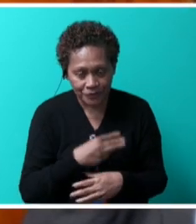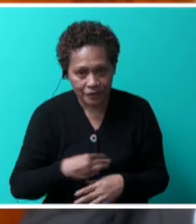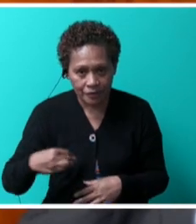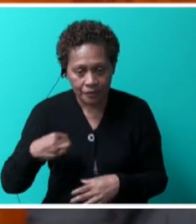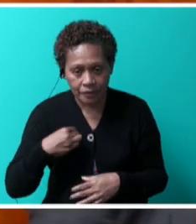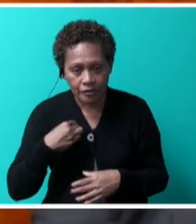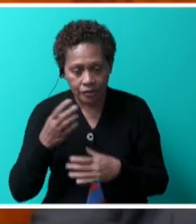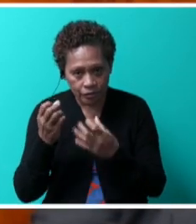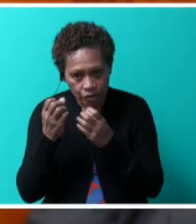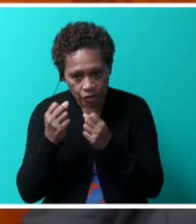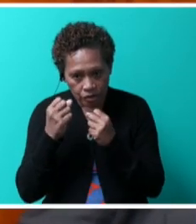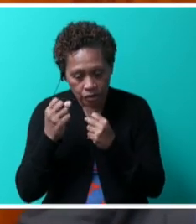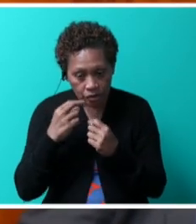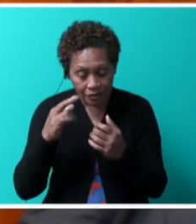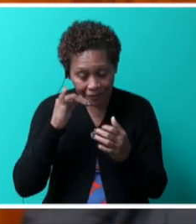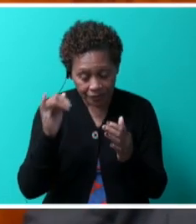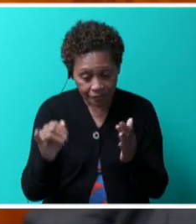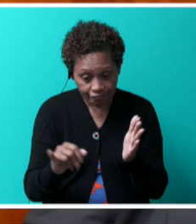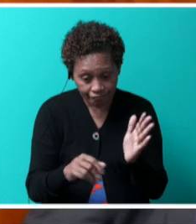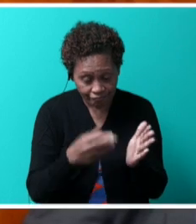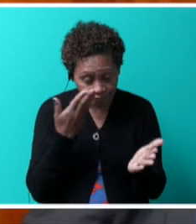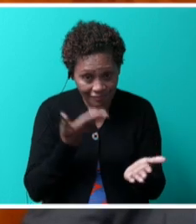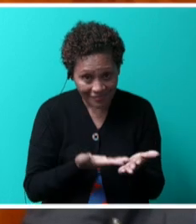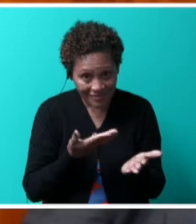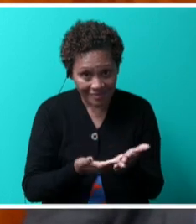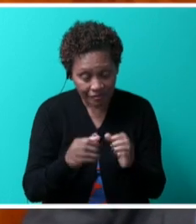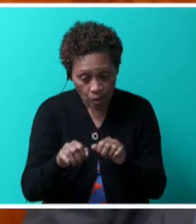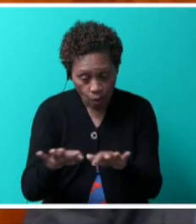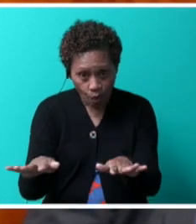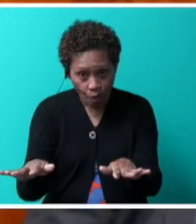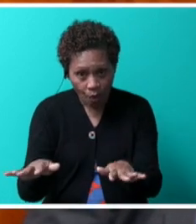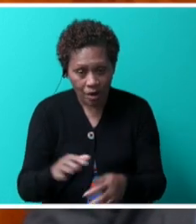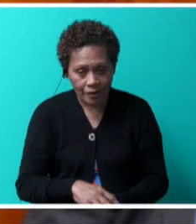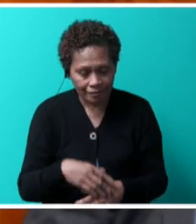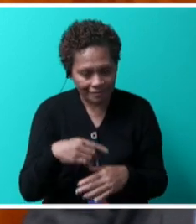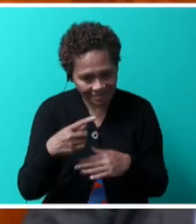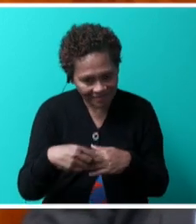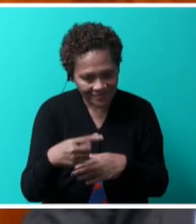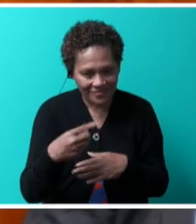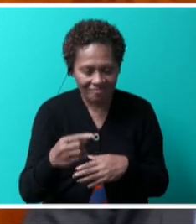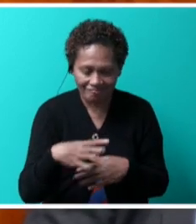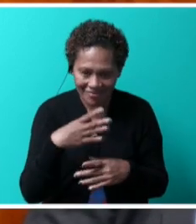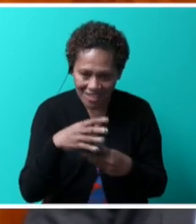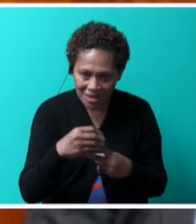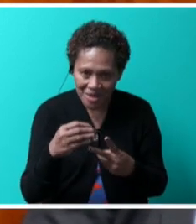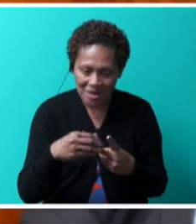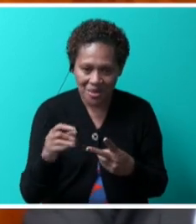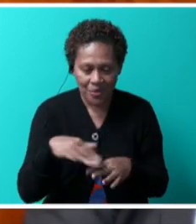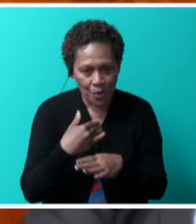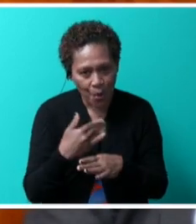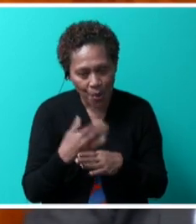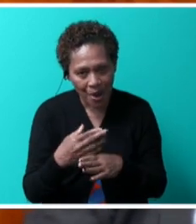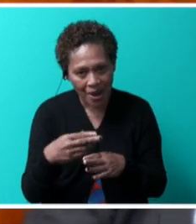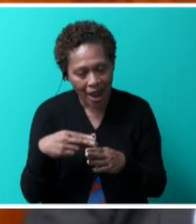Sugar Industry recognizes the importance of exploring sustainable and profitable options for sugarcane farming